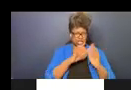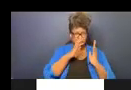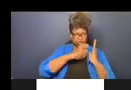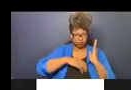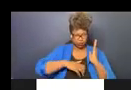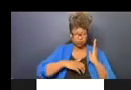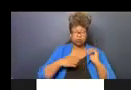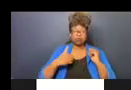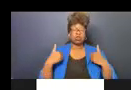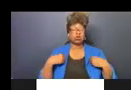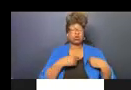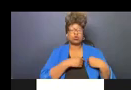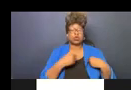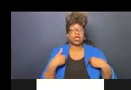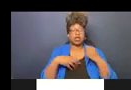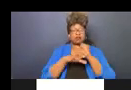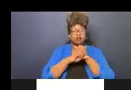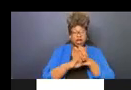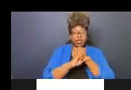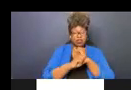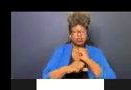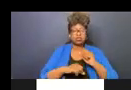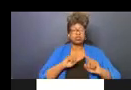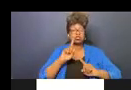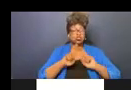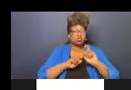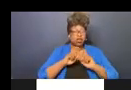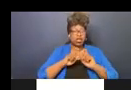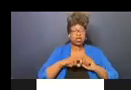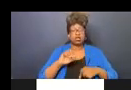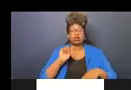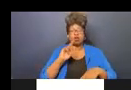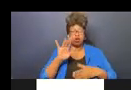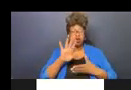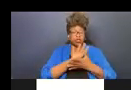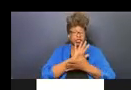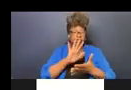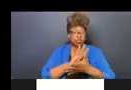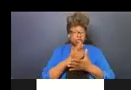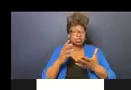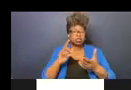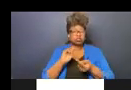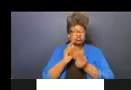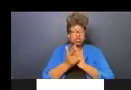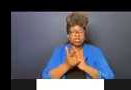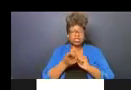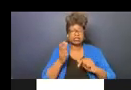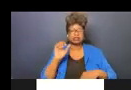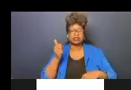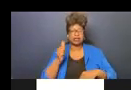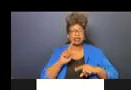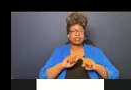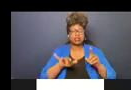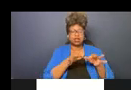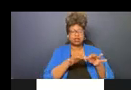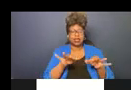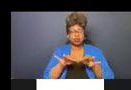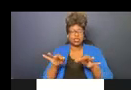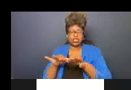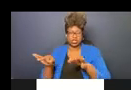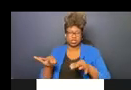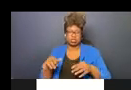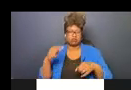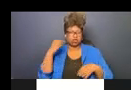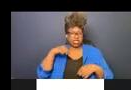flyers, survey, and art sheets that have been translated into 10 languages that were prioritized for this region. It's a